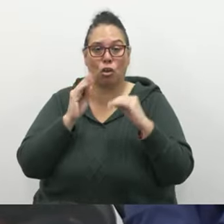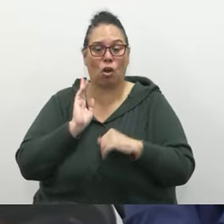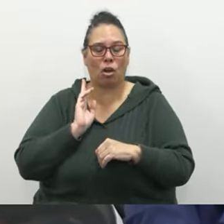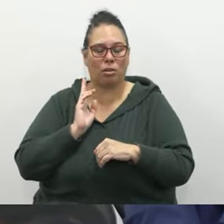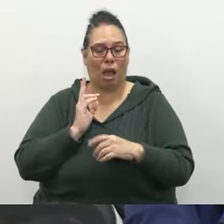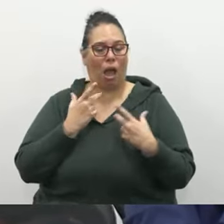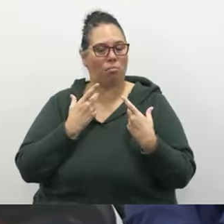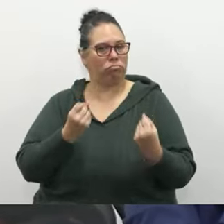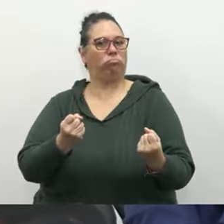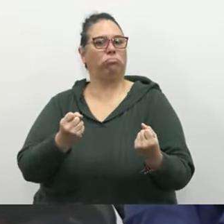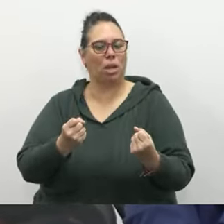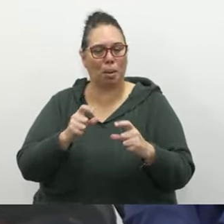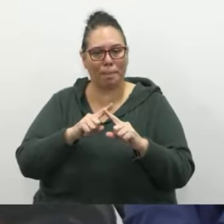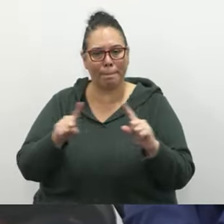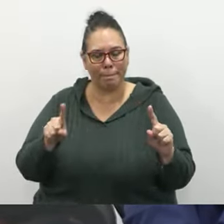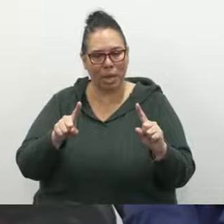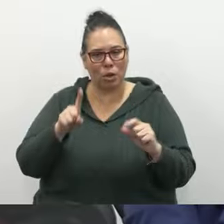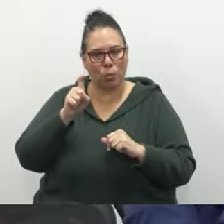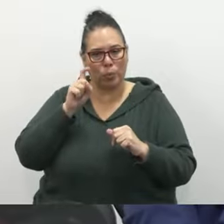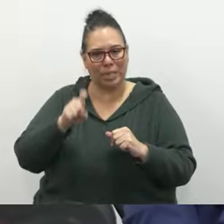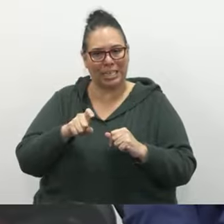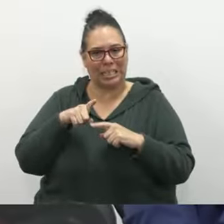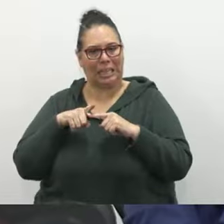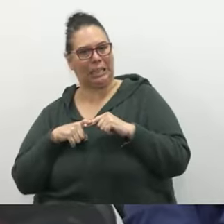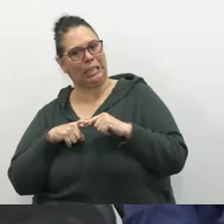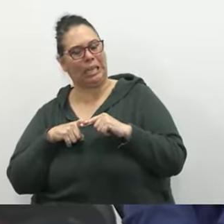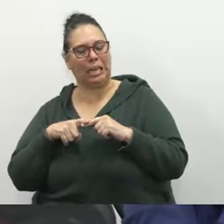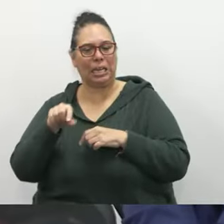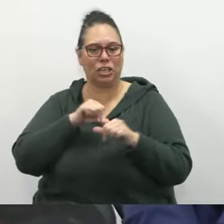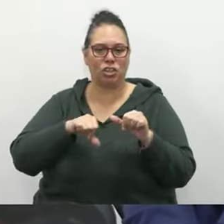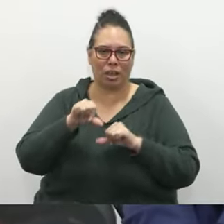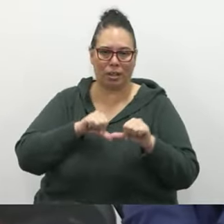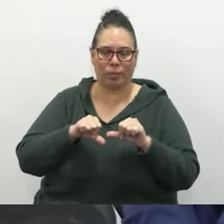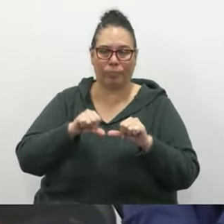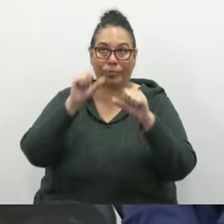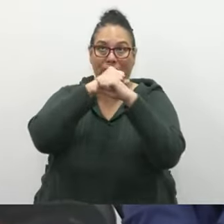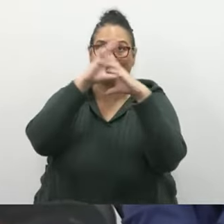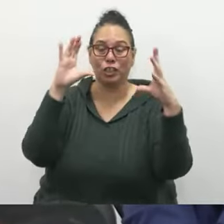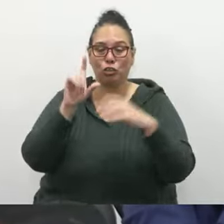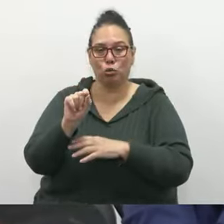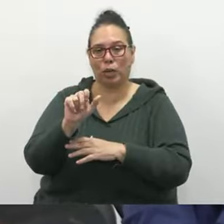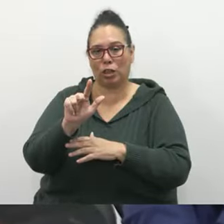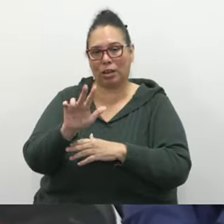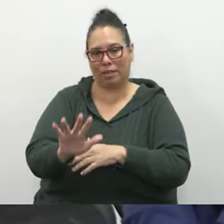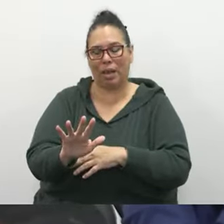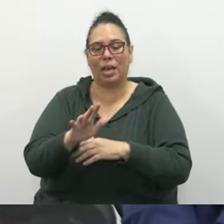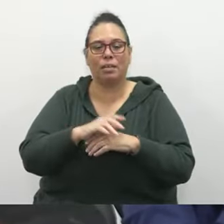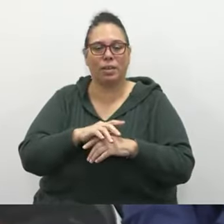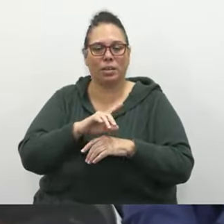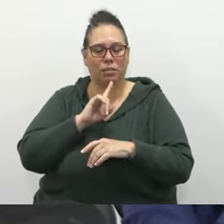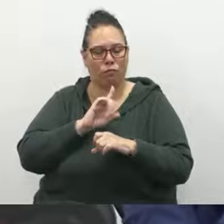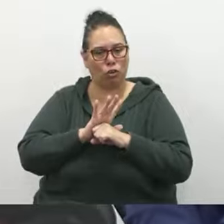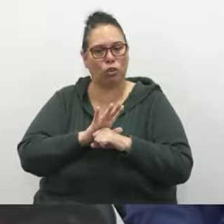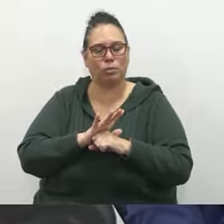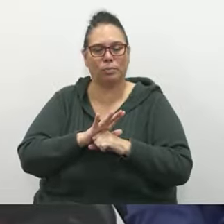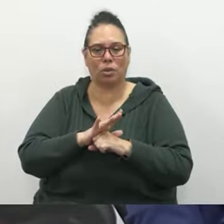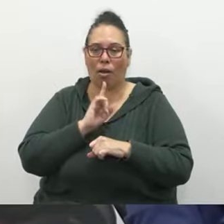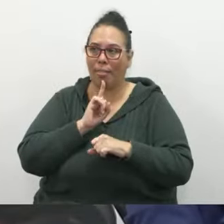taught us that we must learn to lean on one another. Vision 2035 affirms authentic community engagement,